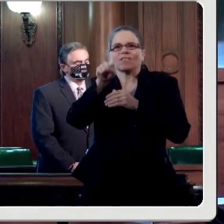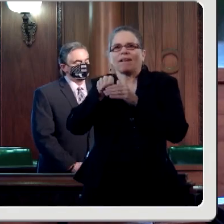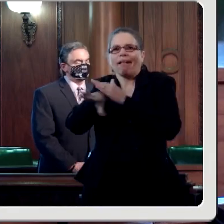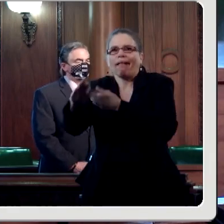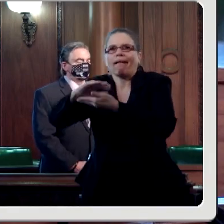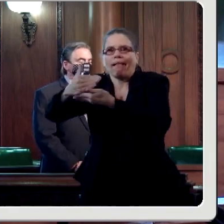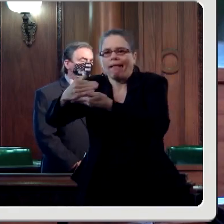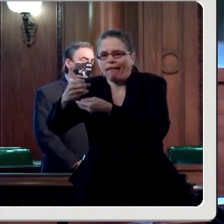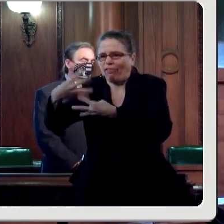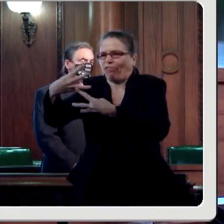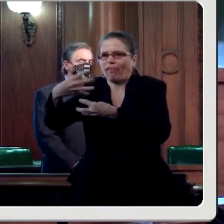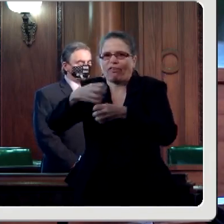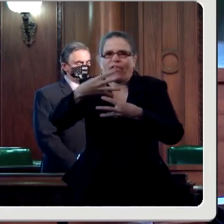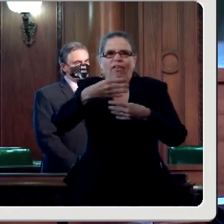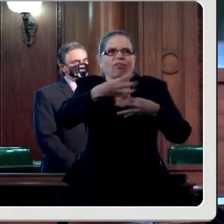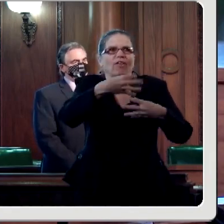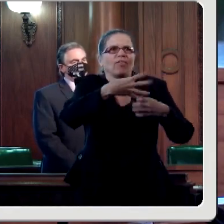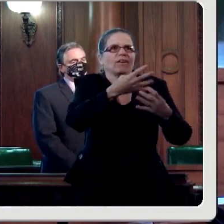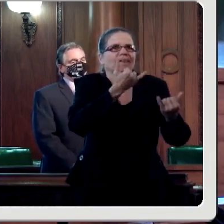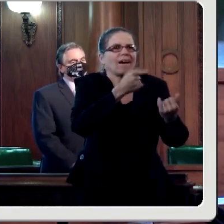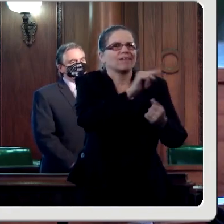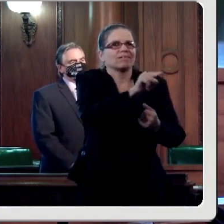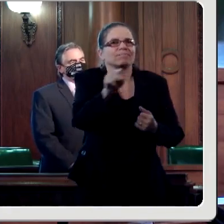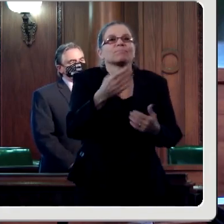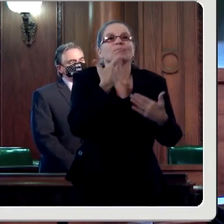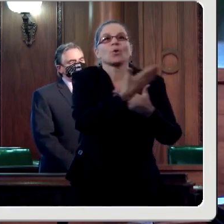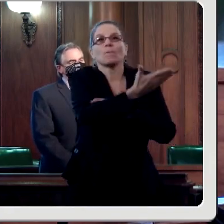Thank you, Mayor. Good morning, everyone.